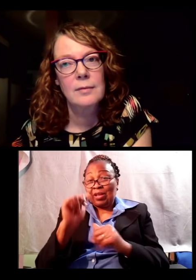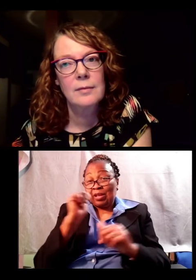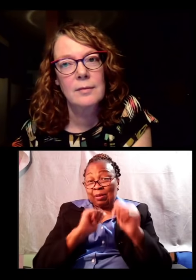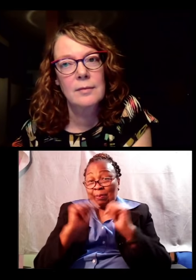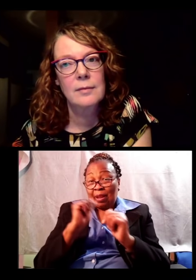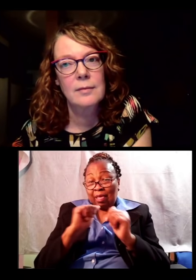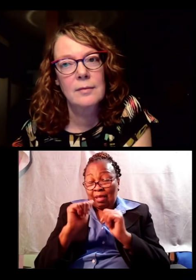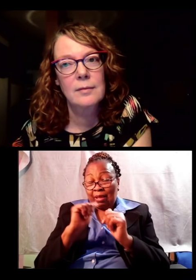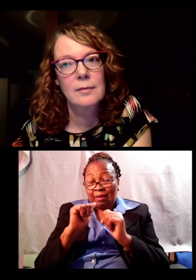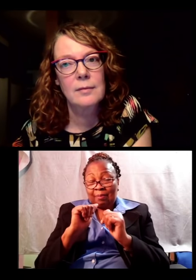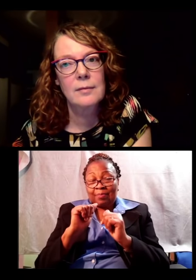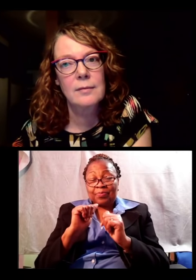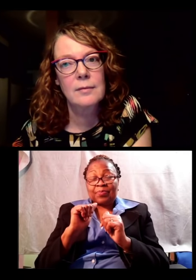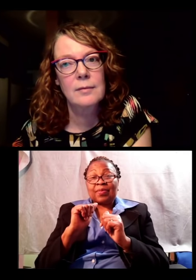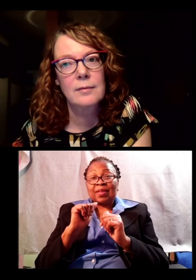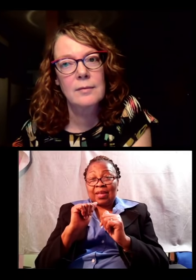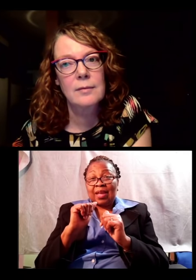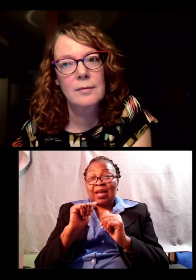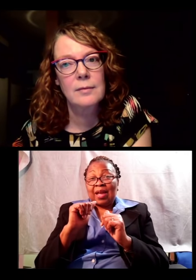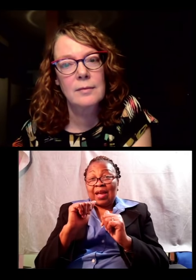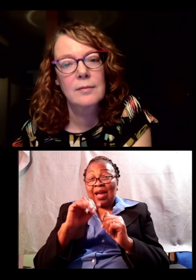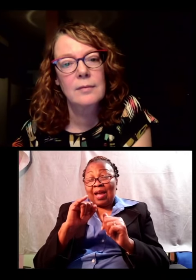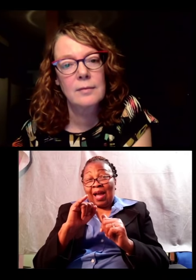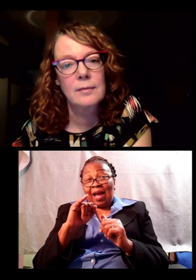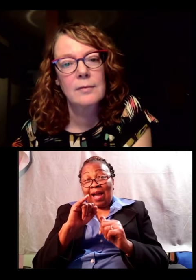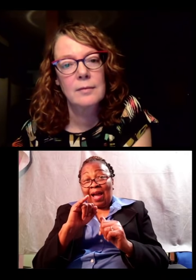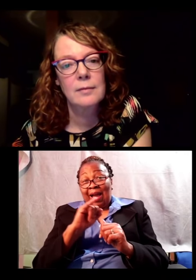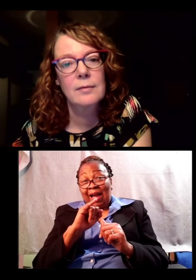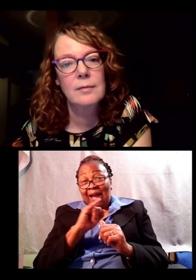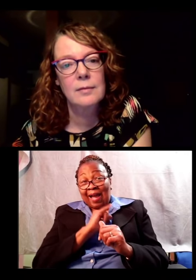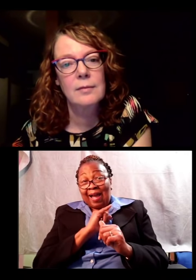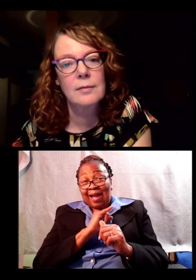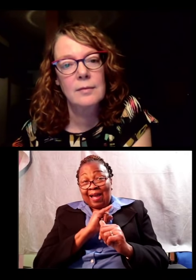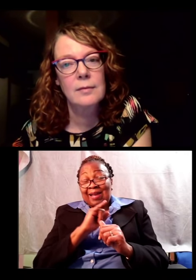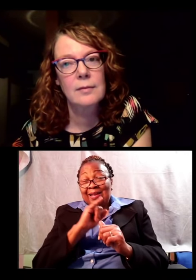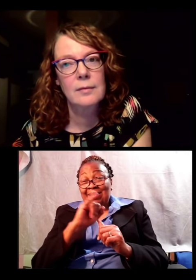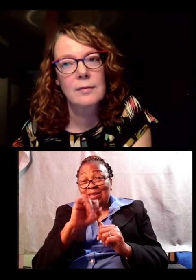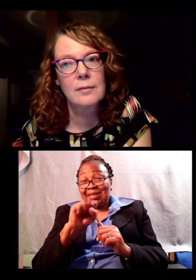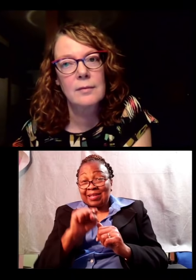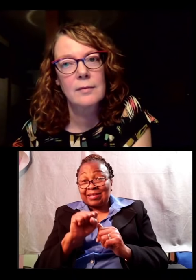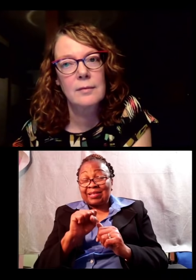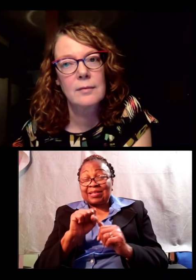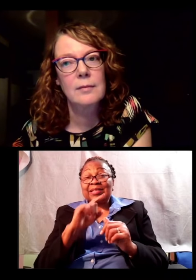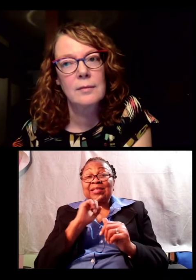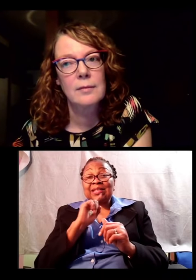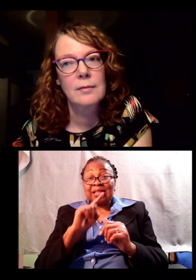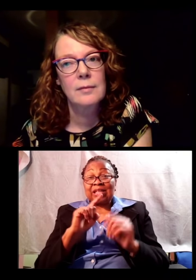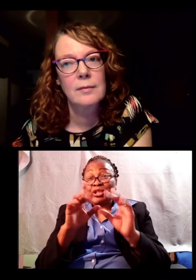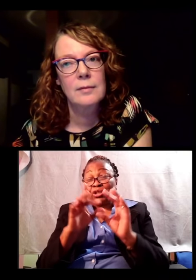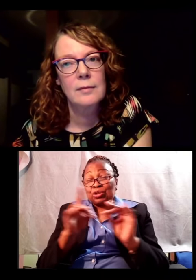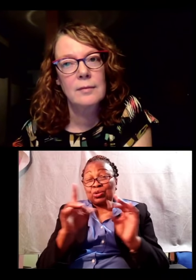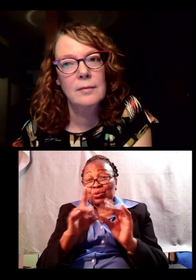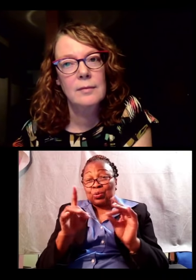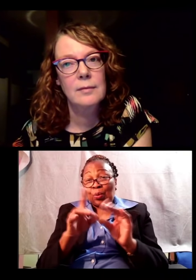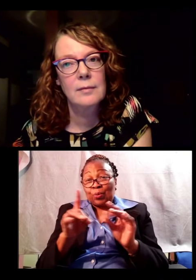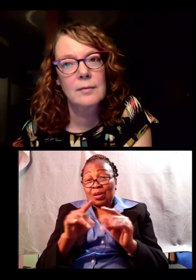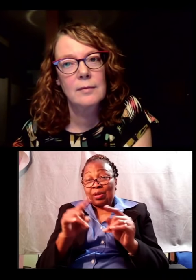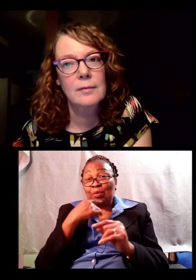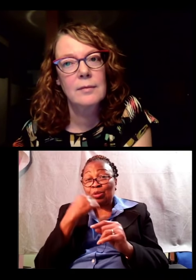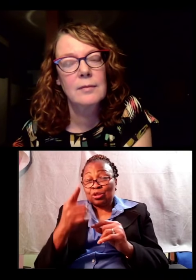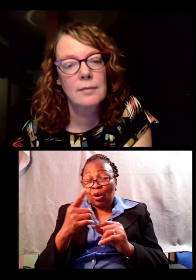which I used the version of her story that had been told by Susanna Moody. As it happens, it was